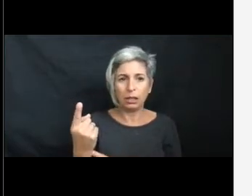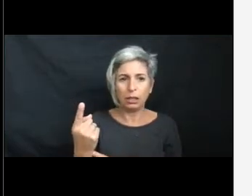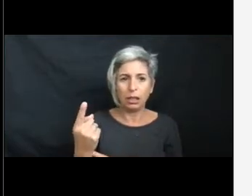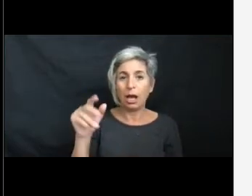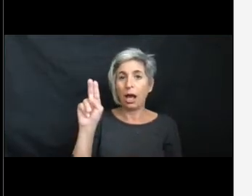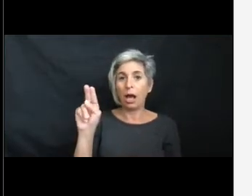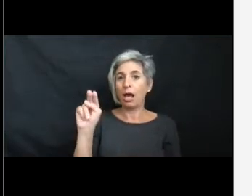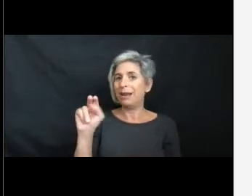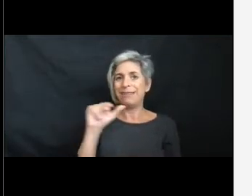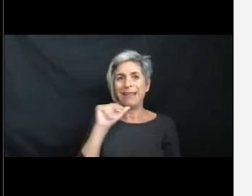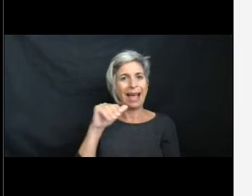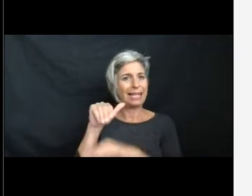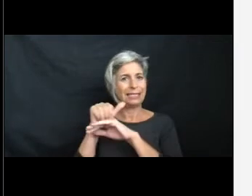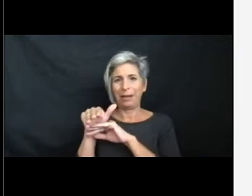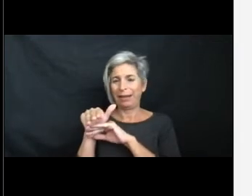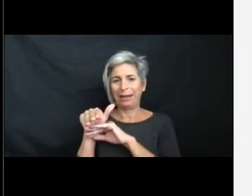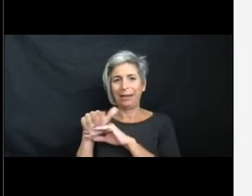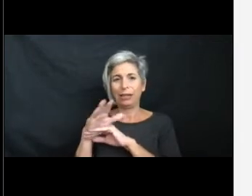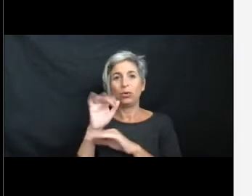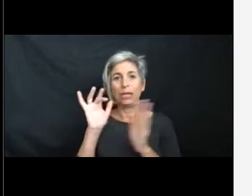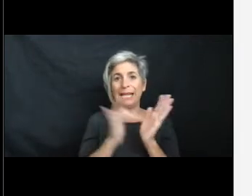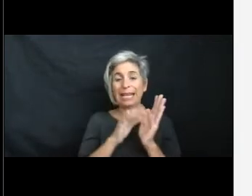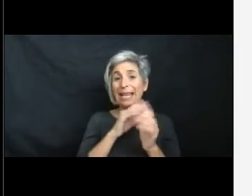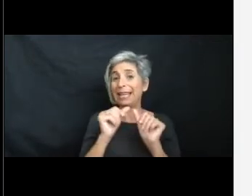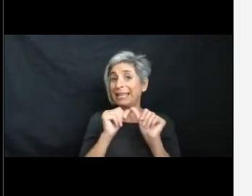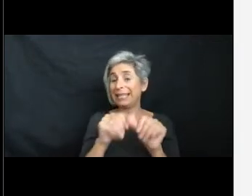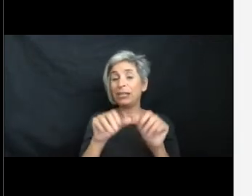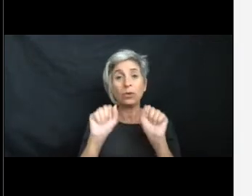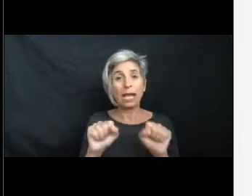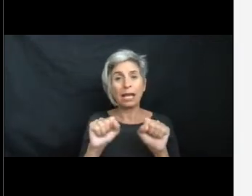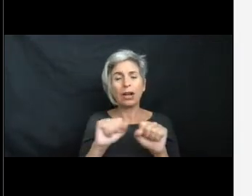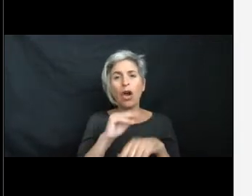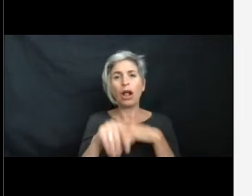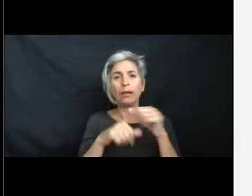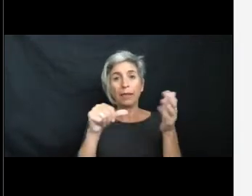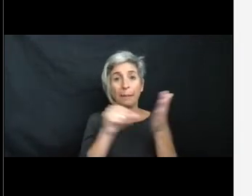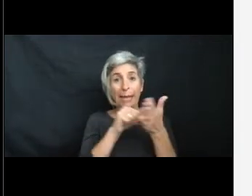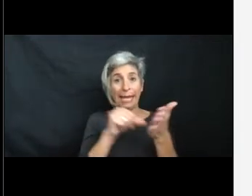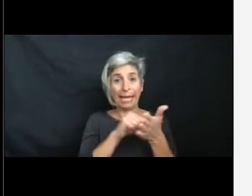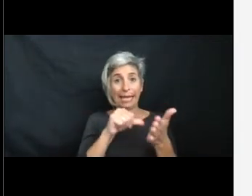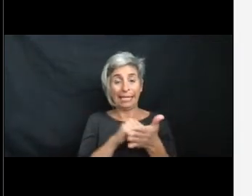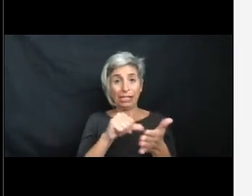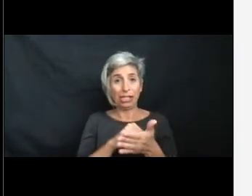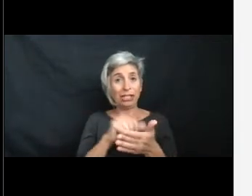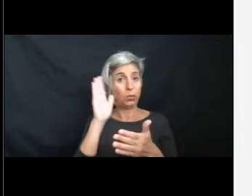it and continue it. It'll have you go through all the pages, but it did remember all the